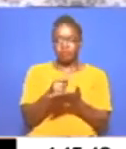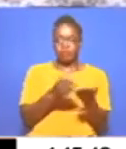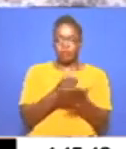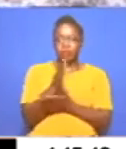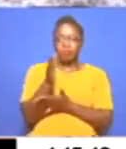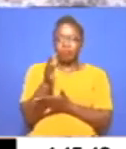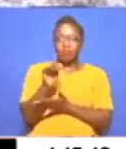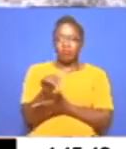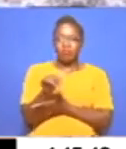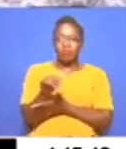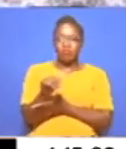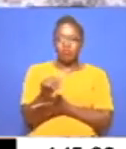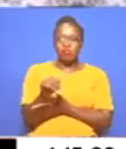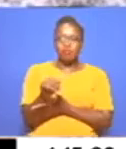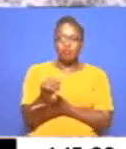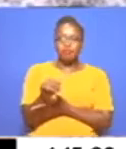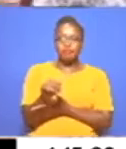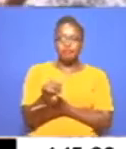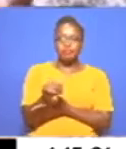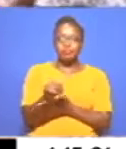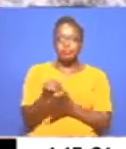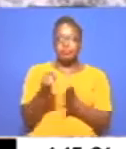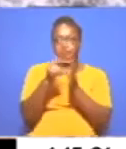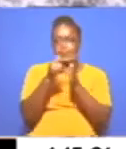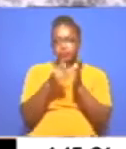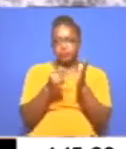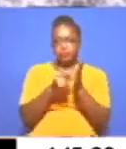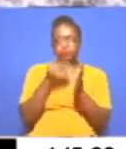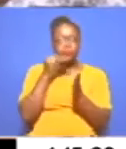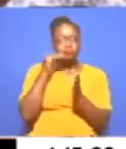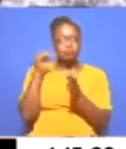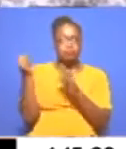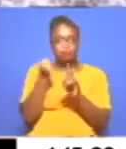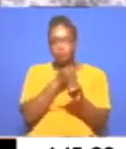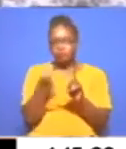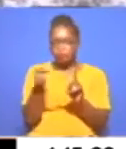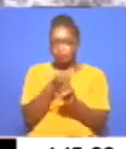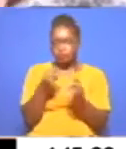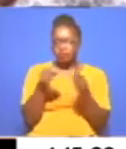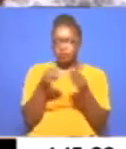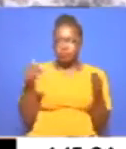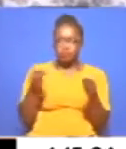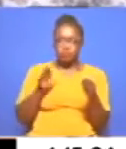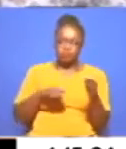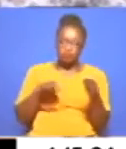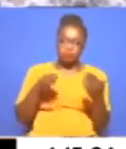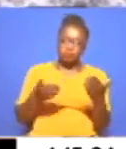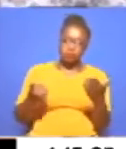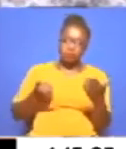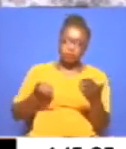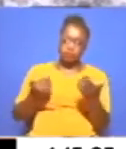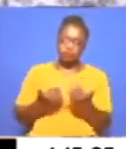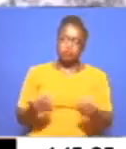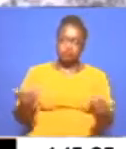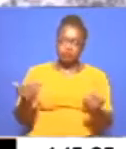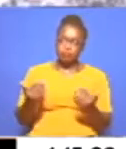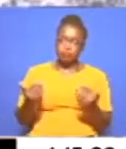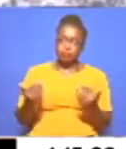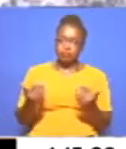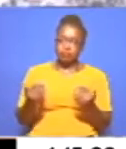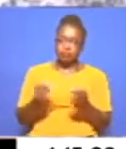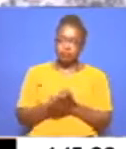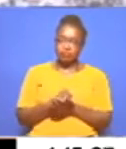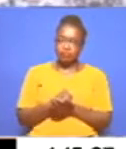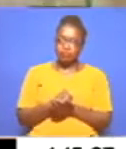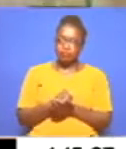that the issues of domestic violence against women, against girl child, against, those kind of